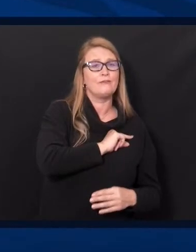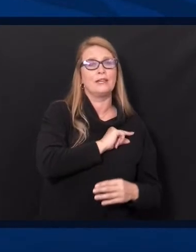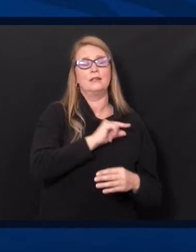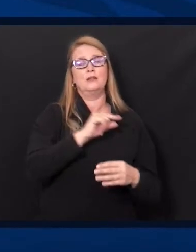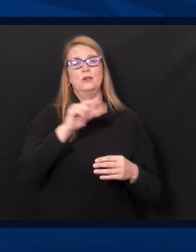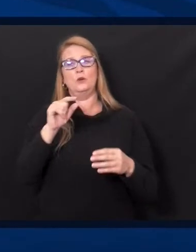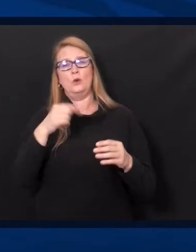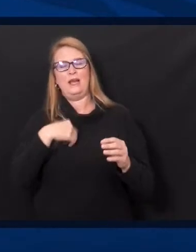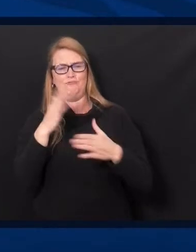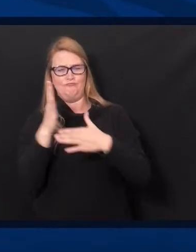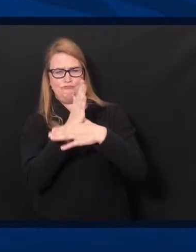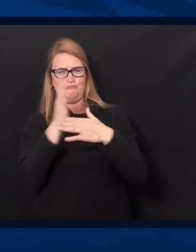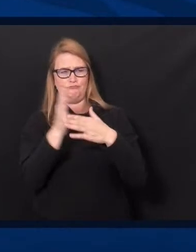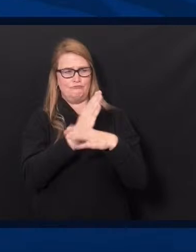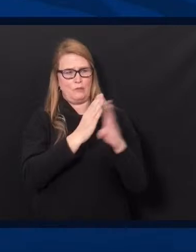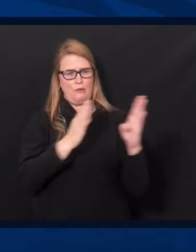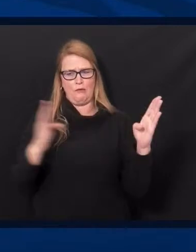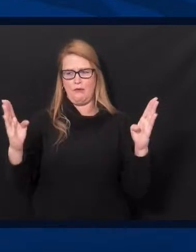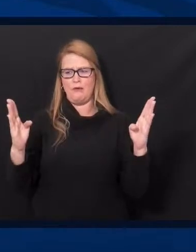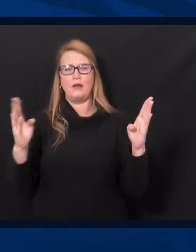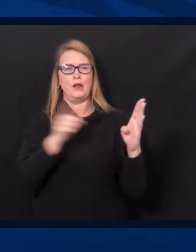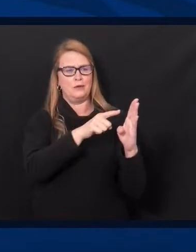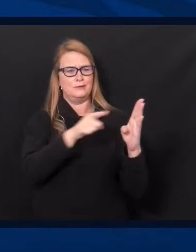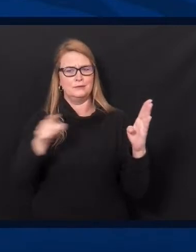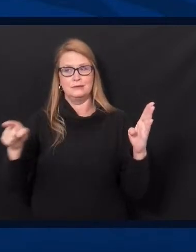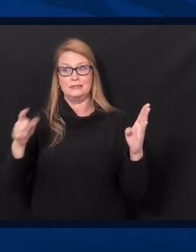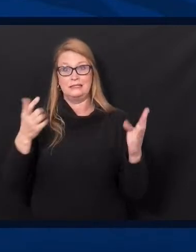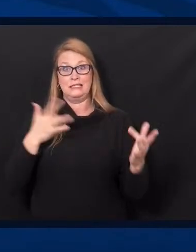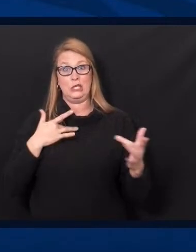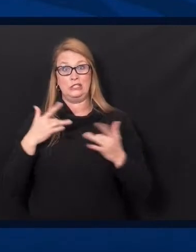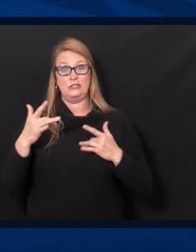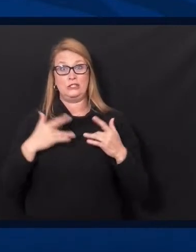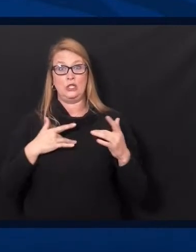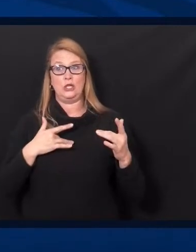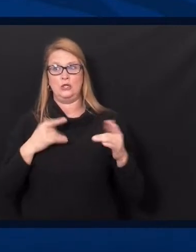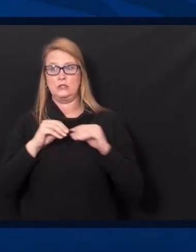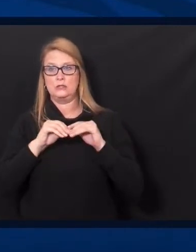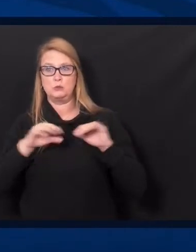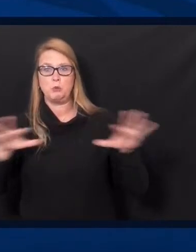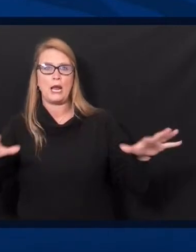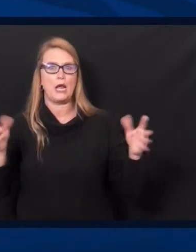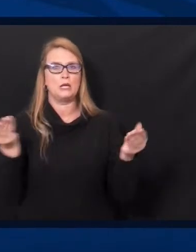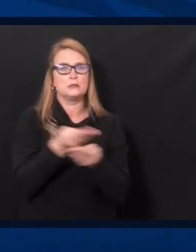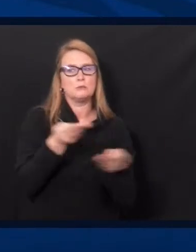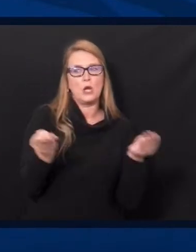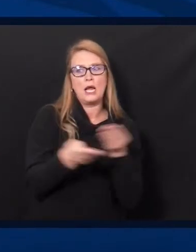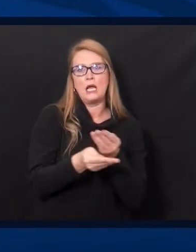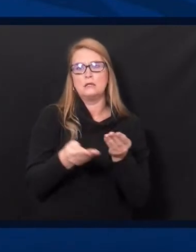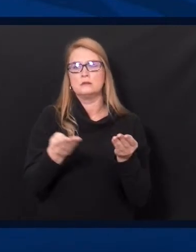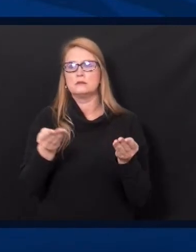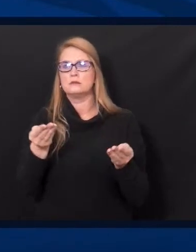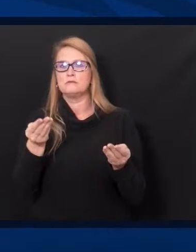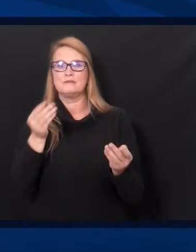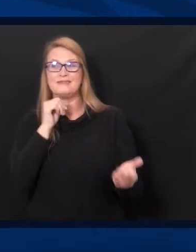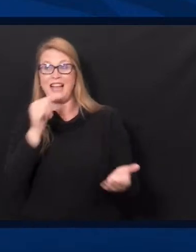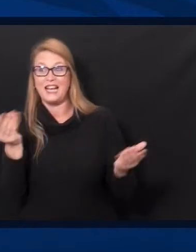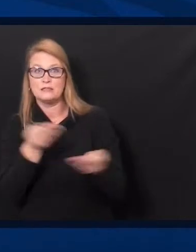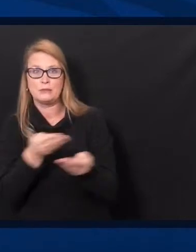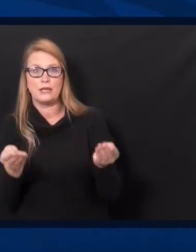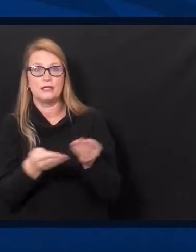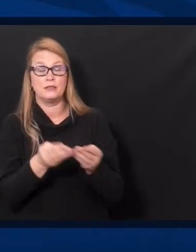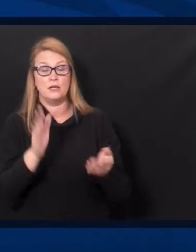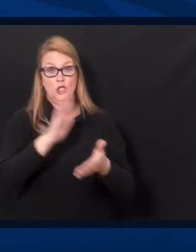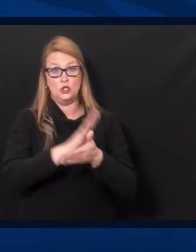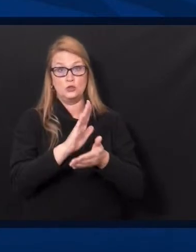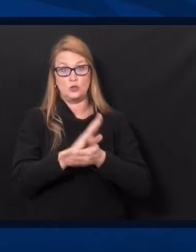window there that we were kind of concerned about. There could be spread or not spread. Schools went back